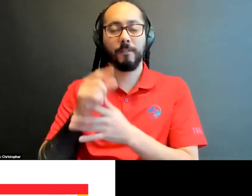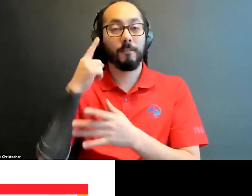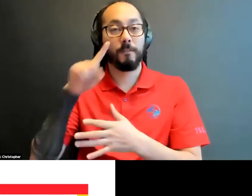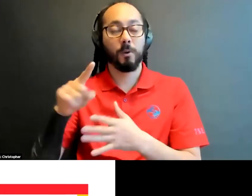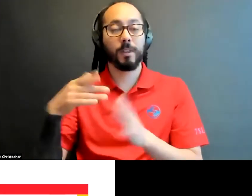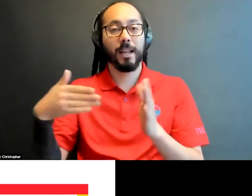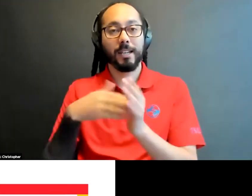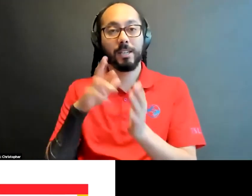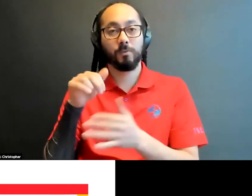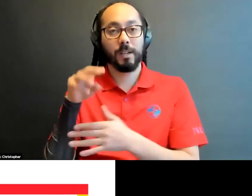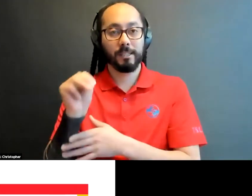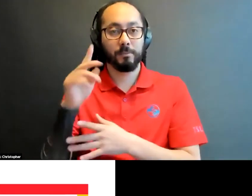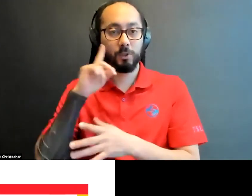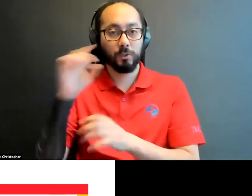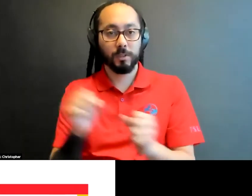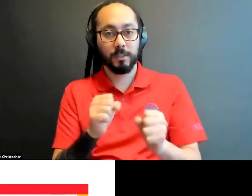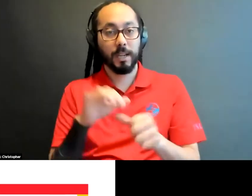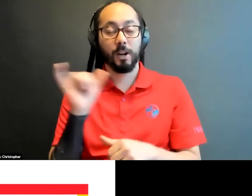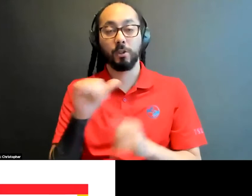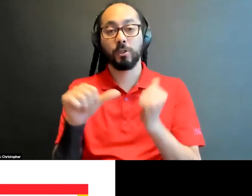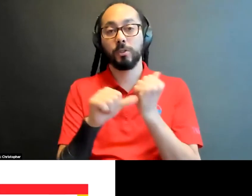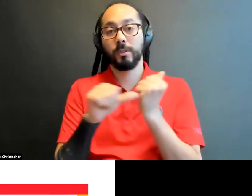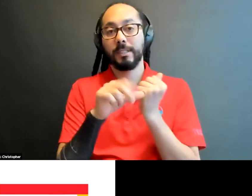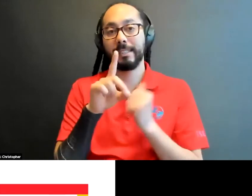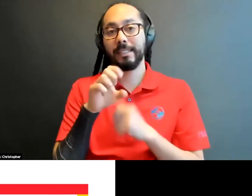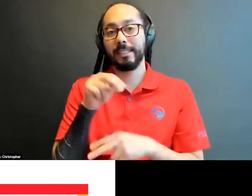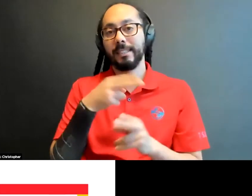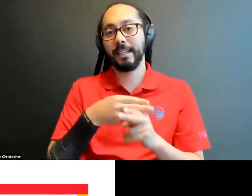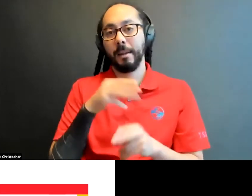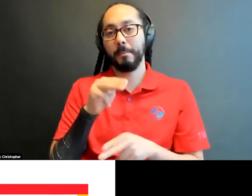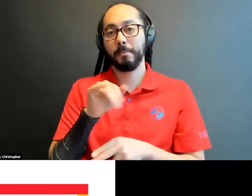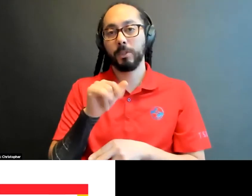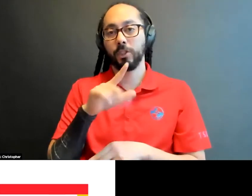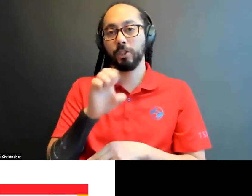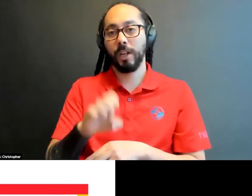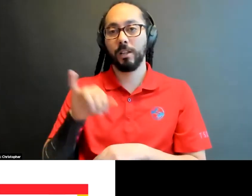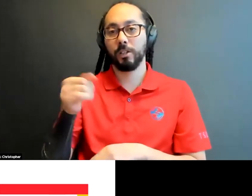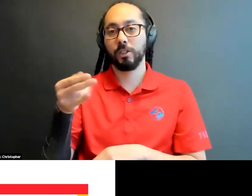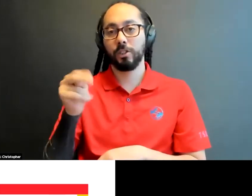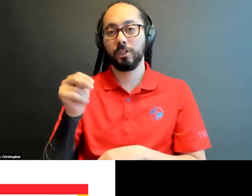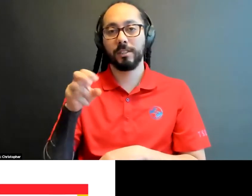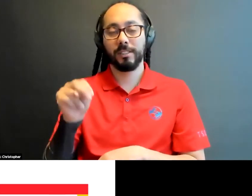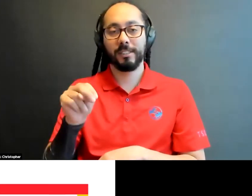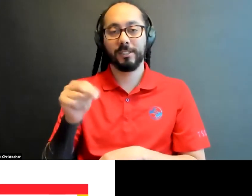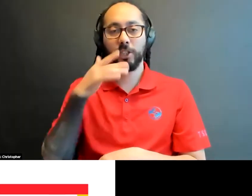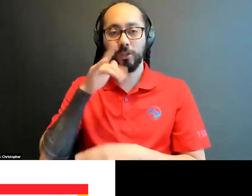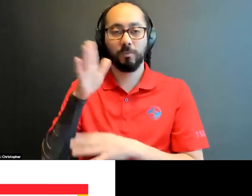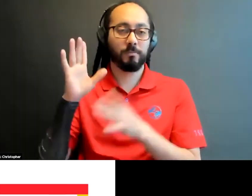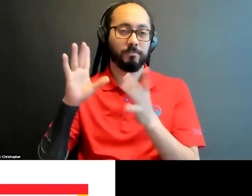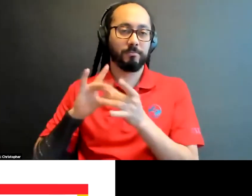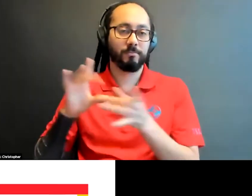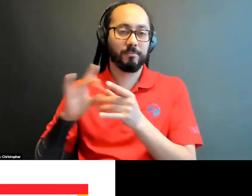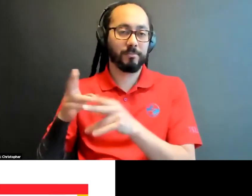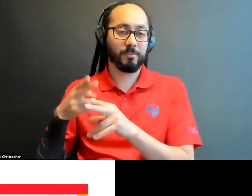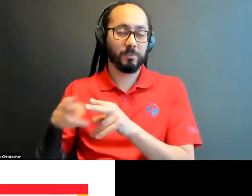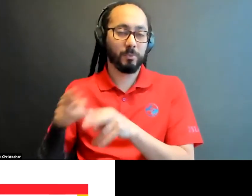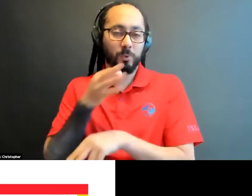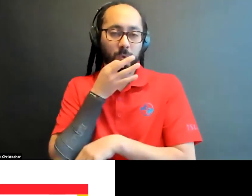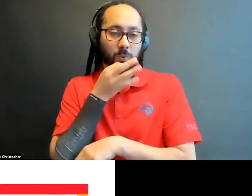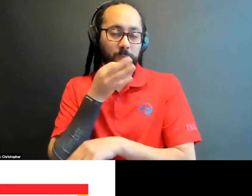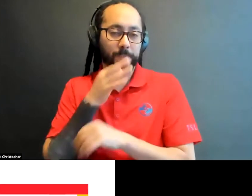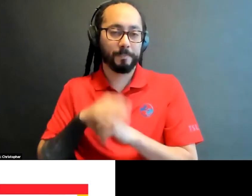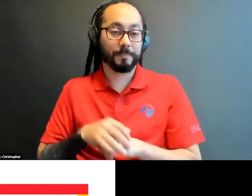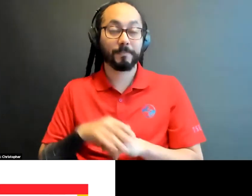Associate Dean Michelle Johnson for organizing today's talk. You'll hear from Michelle in a moment. This event provides an